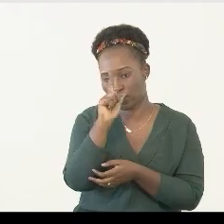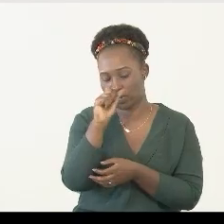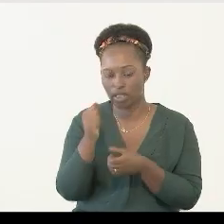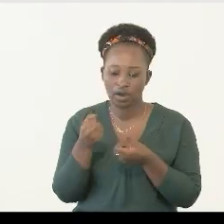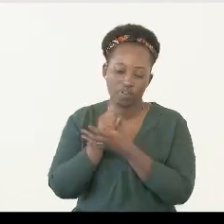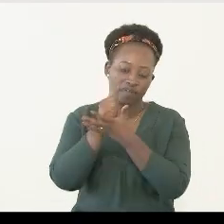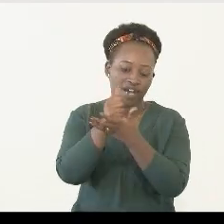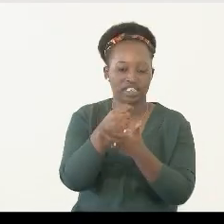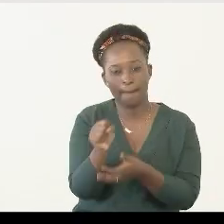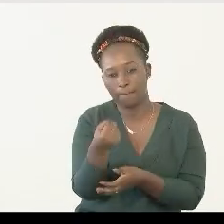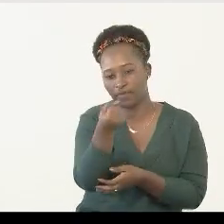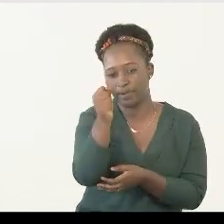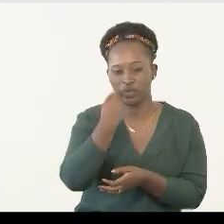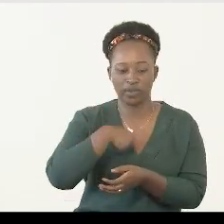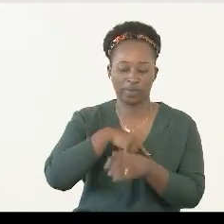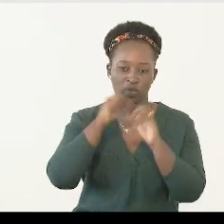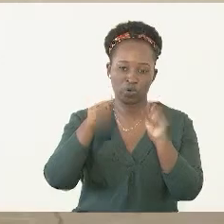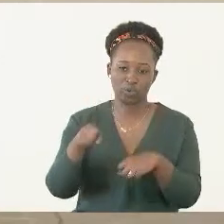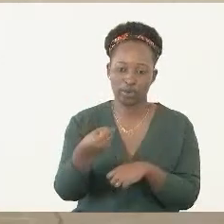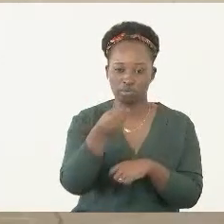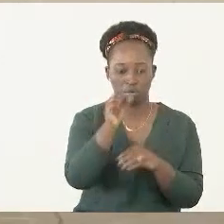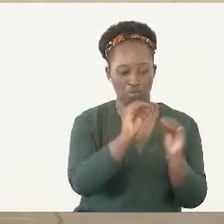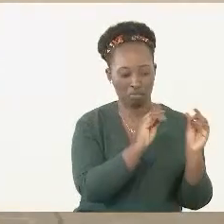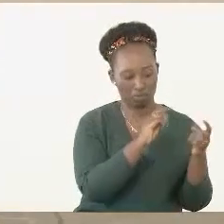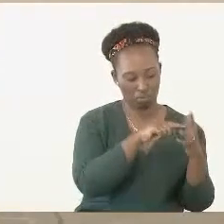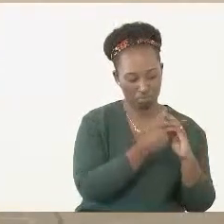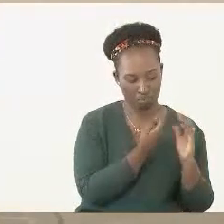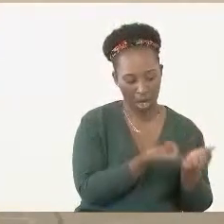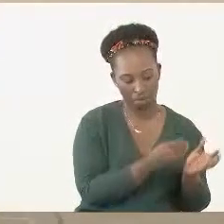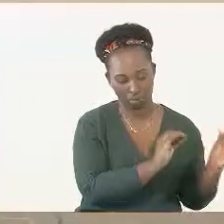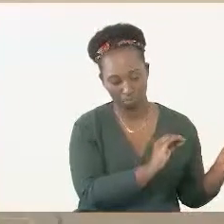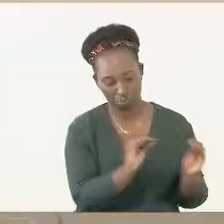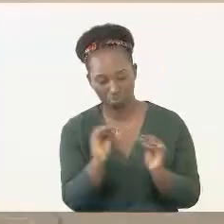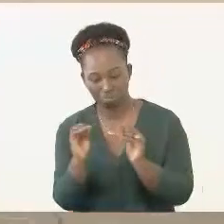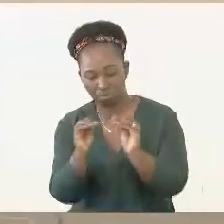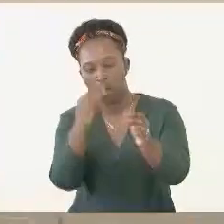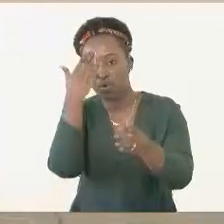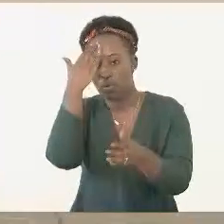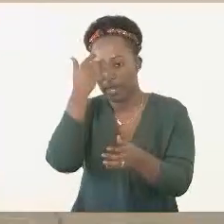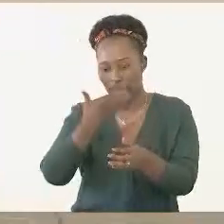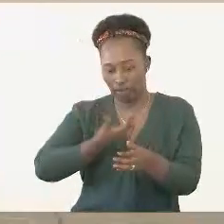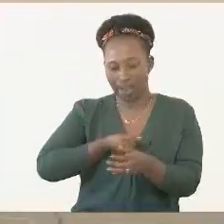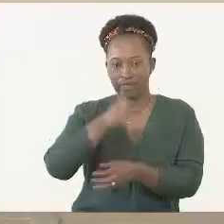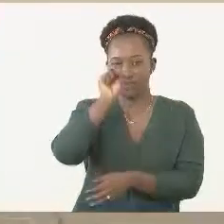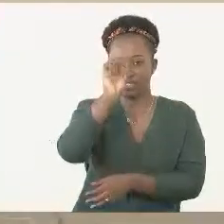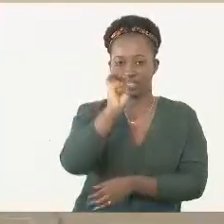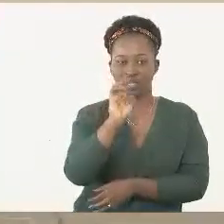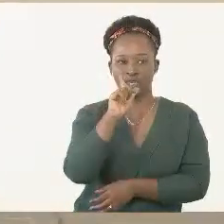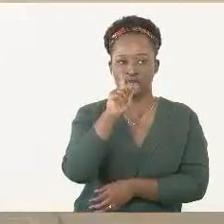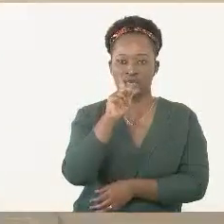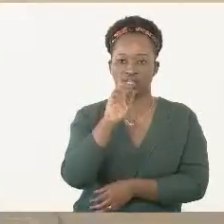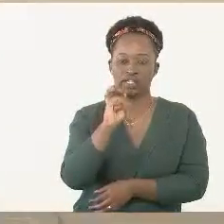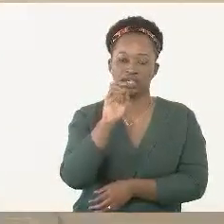the movement. We are able to move from one place to another because of skeleton. Then